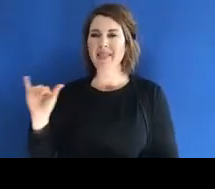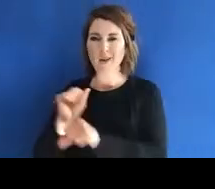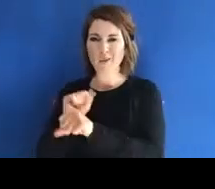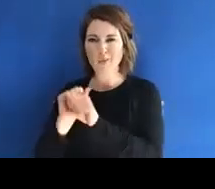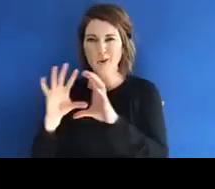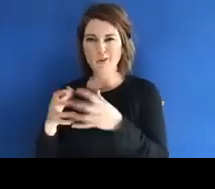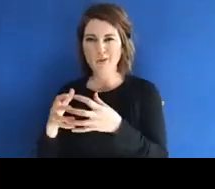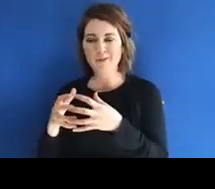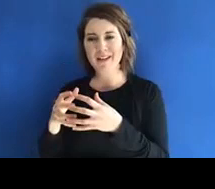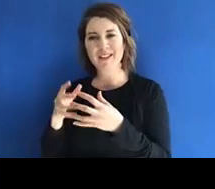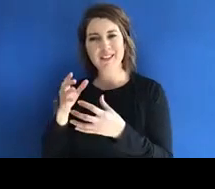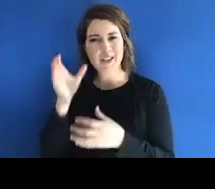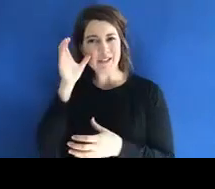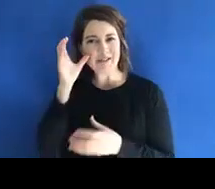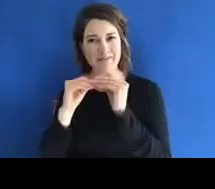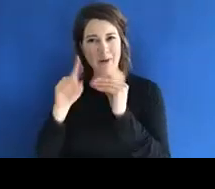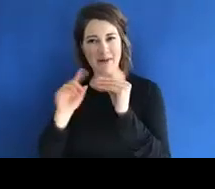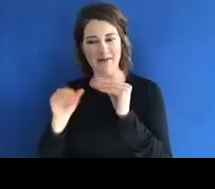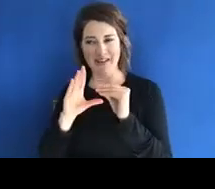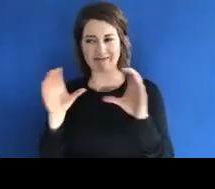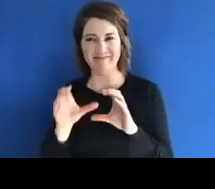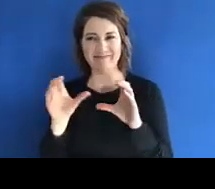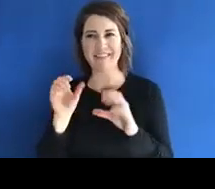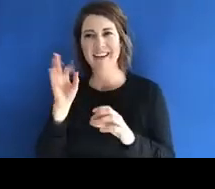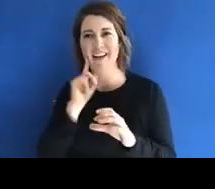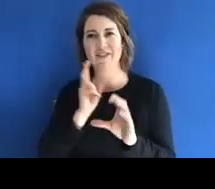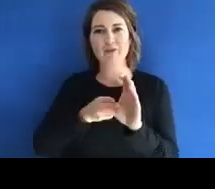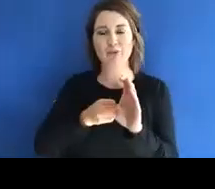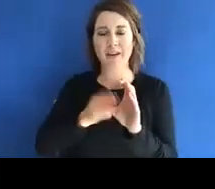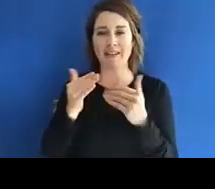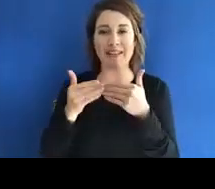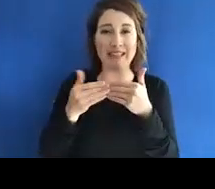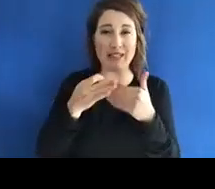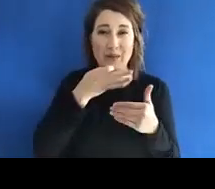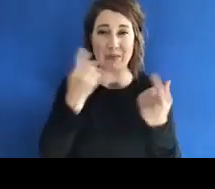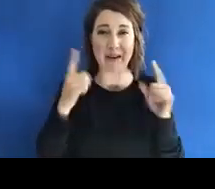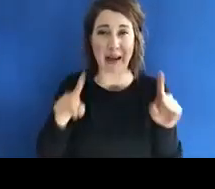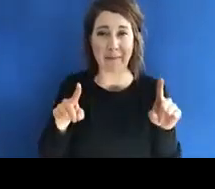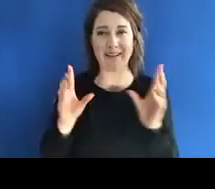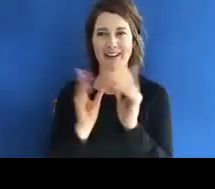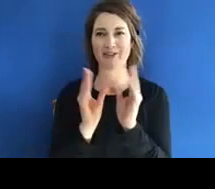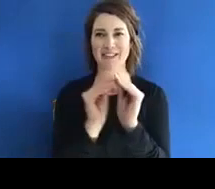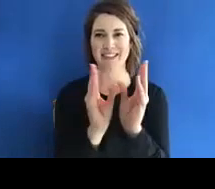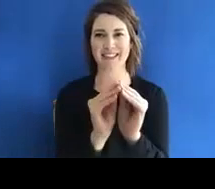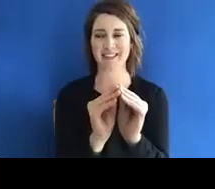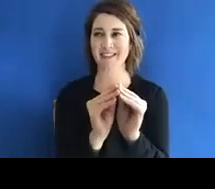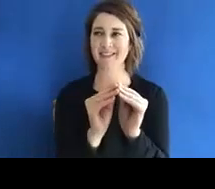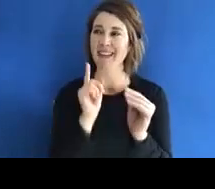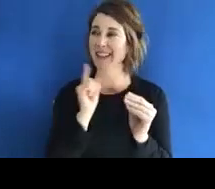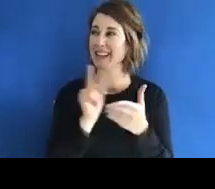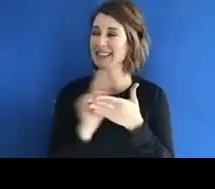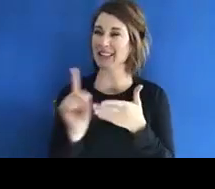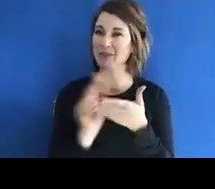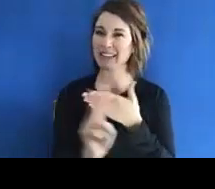if you participate in the upcoming CSAVR and CSAB conferences in the next couple of weeks. So